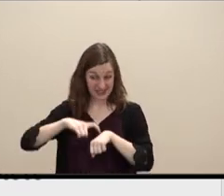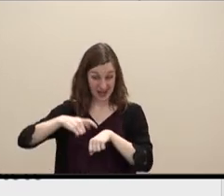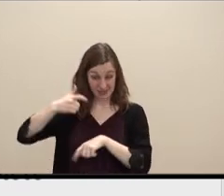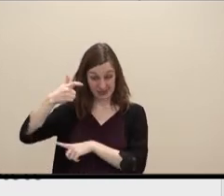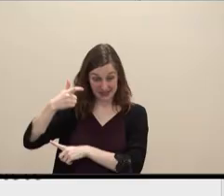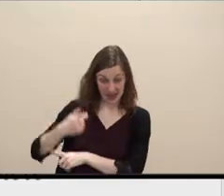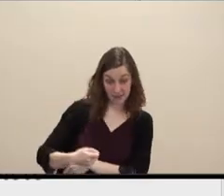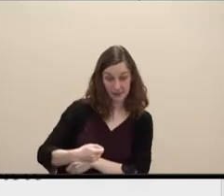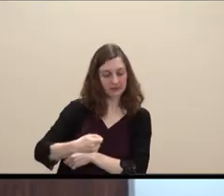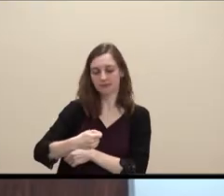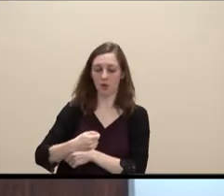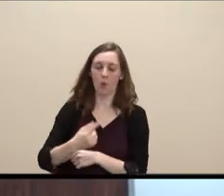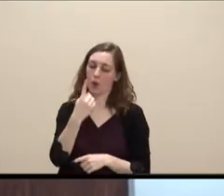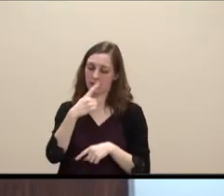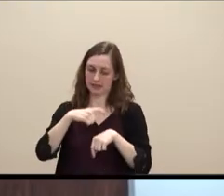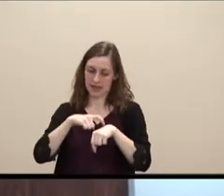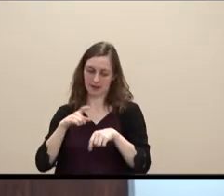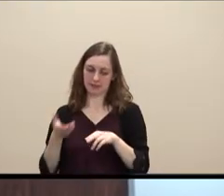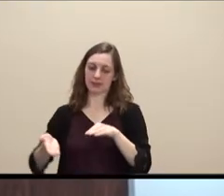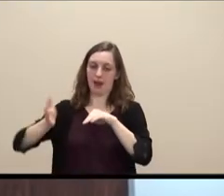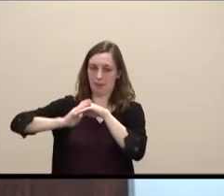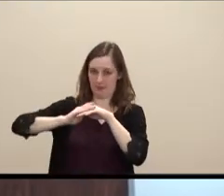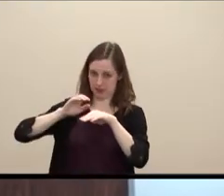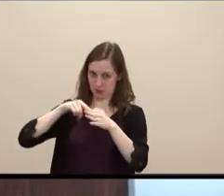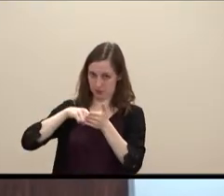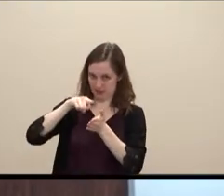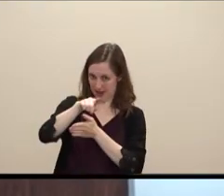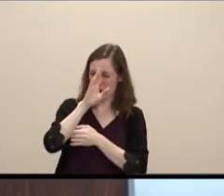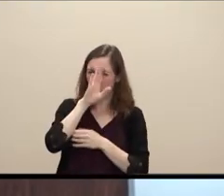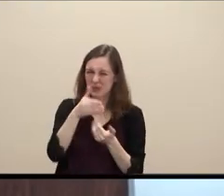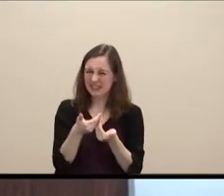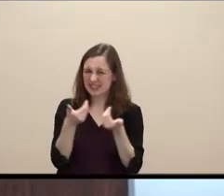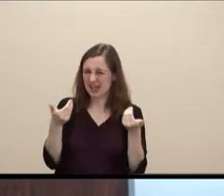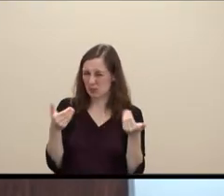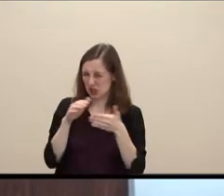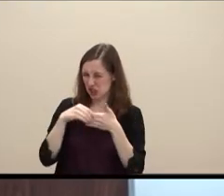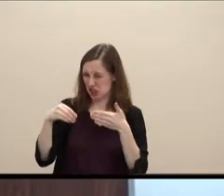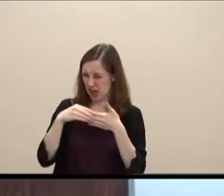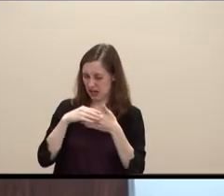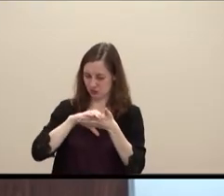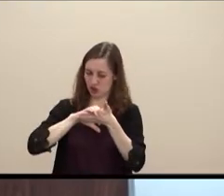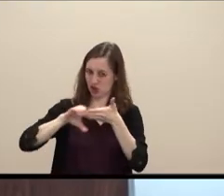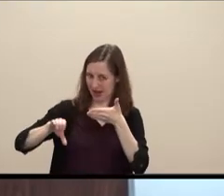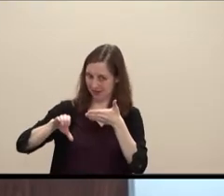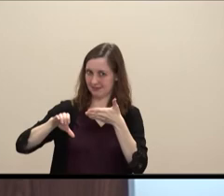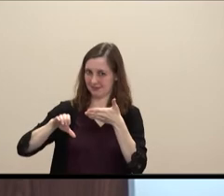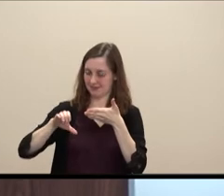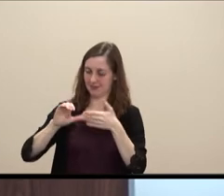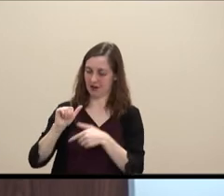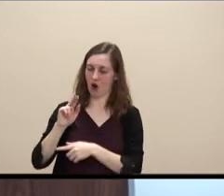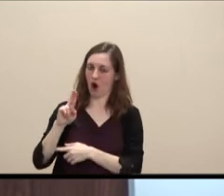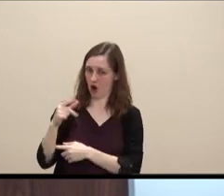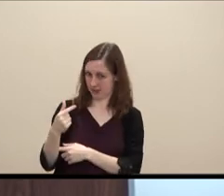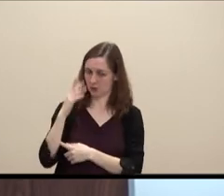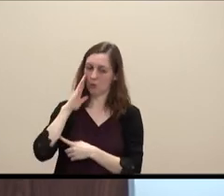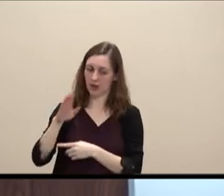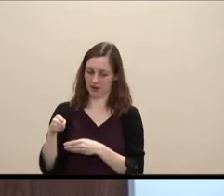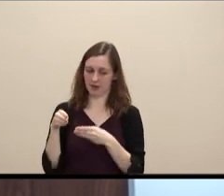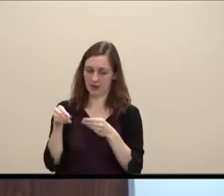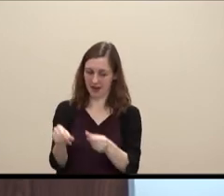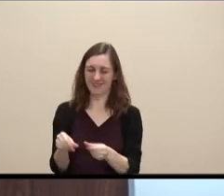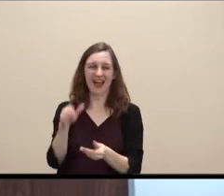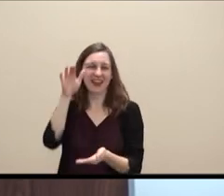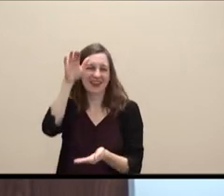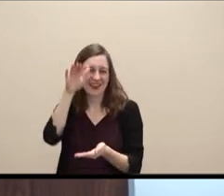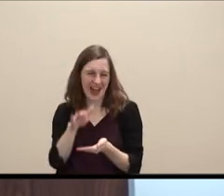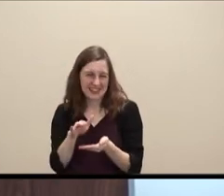it'll be a separate check in August. It benefits teachers because there's less deductions if we